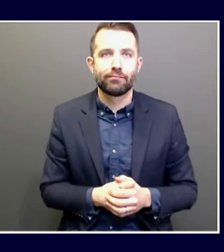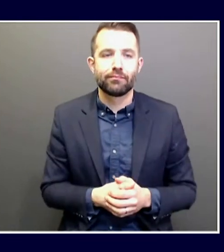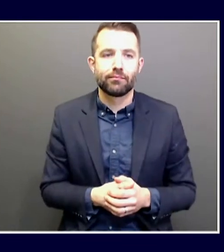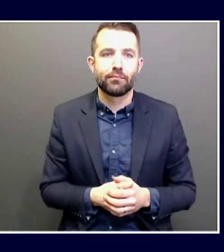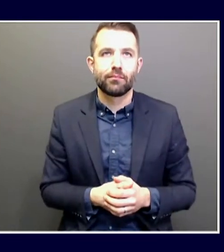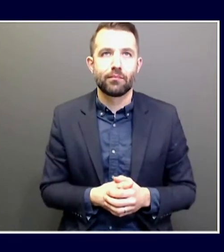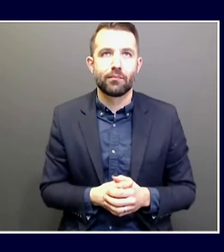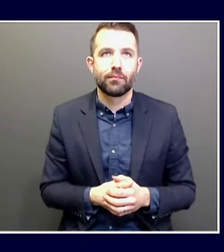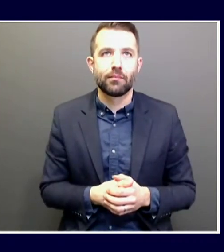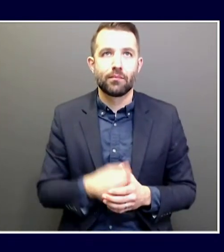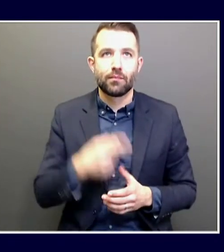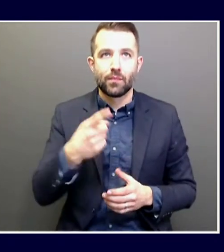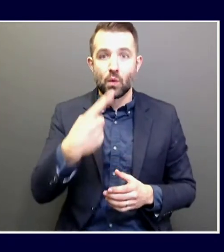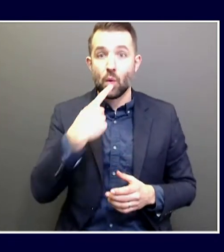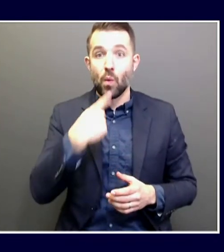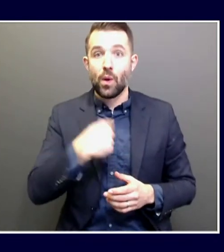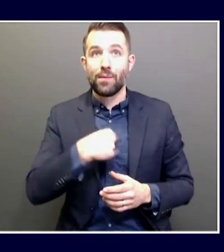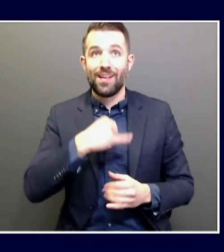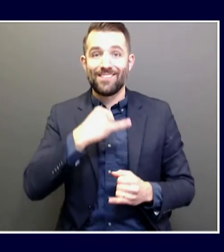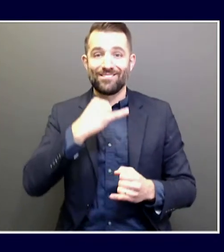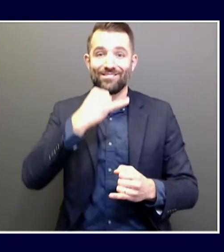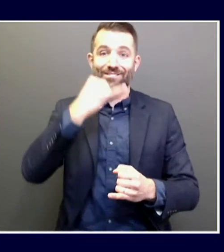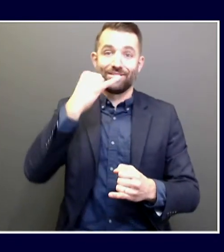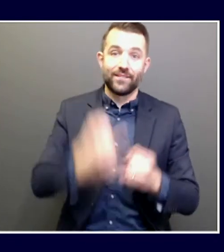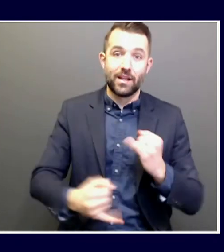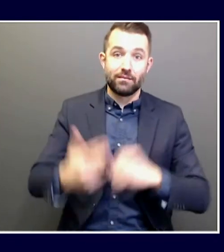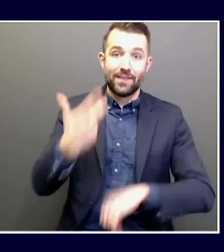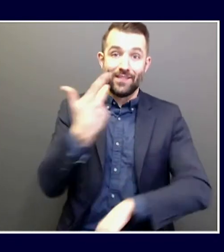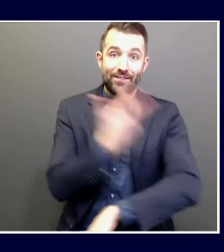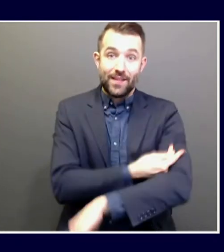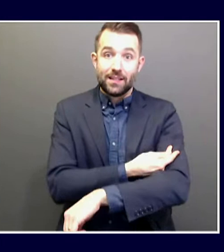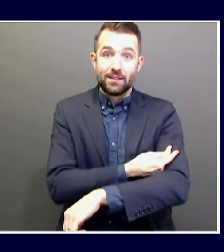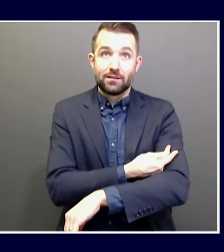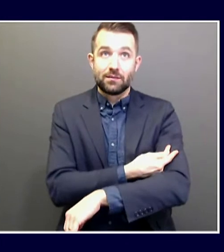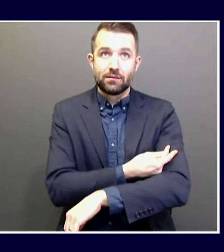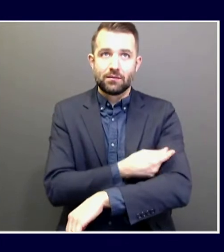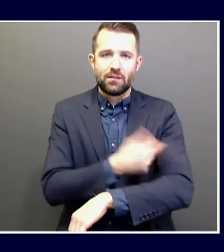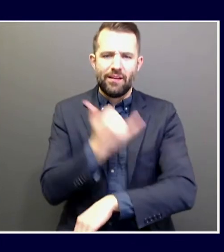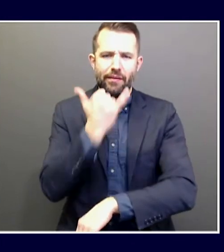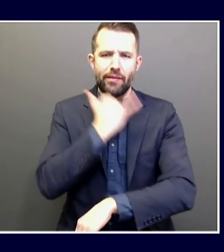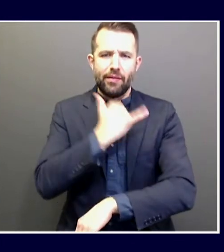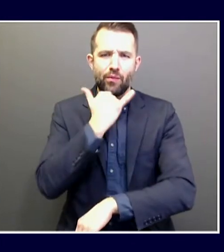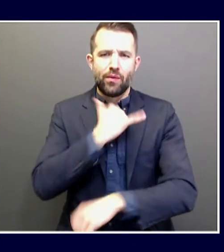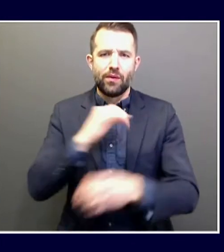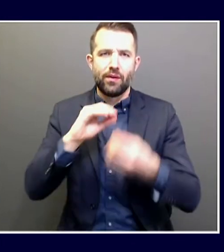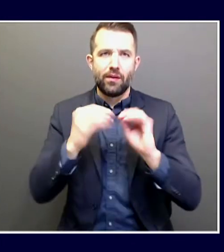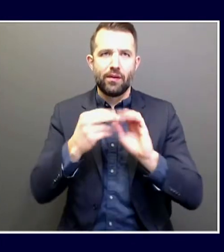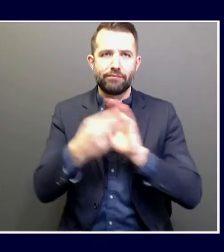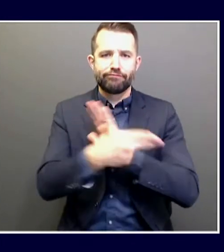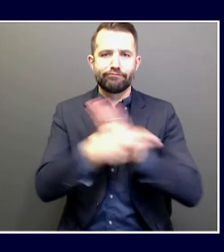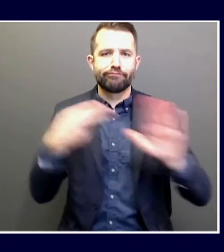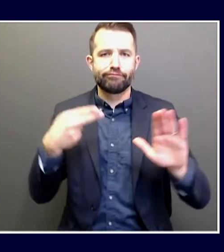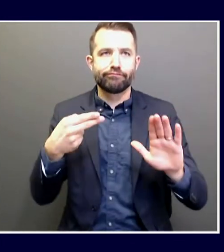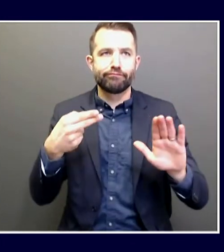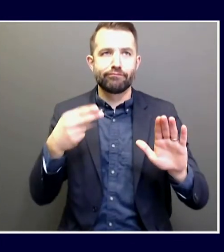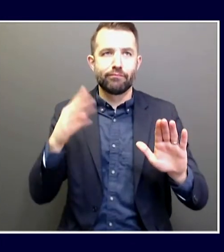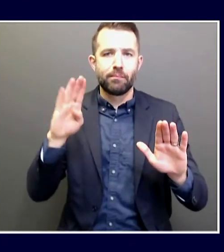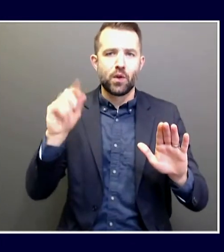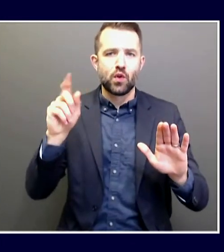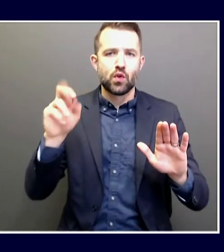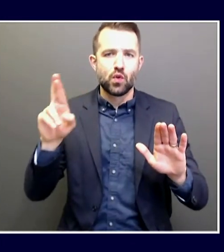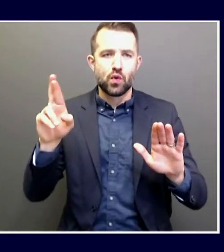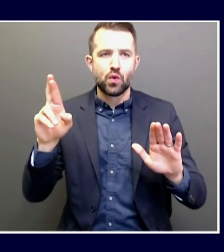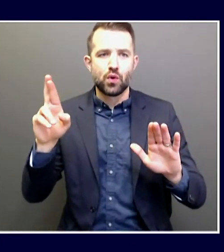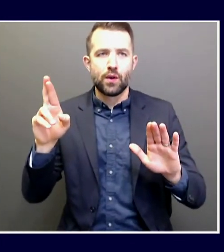reclassifying final doses to booster doses as the reason for the error. And then that seems to have reversed itself today.